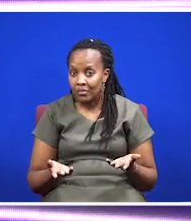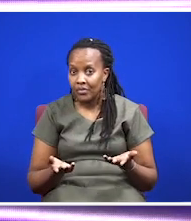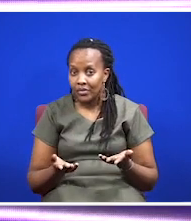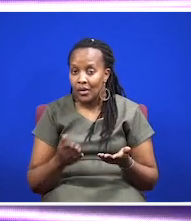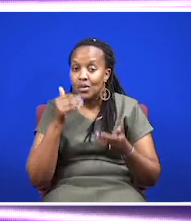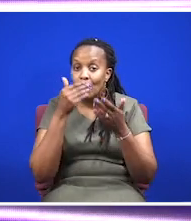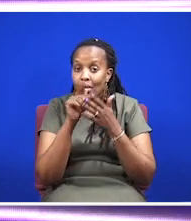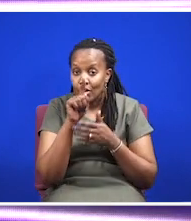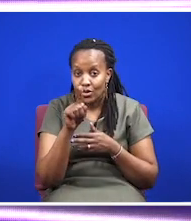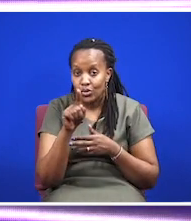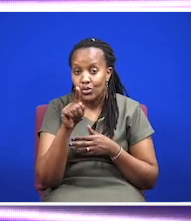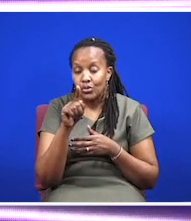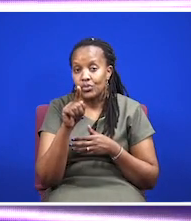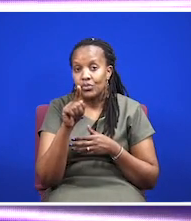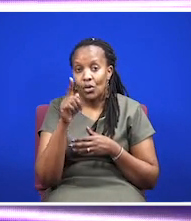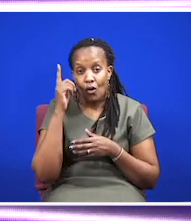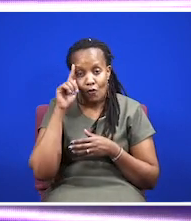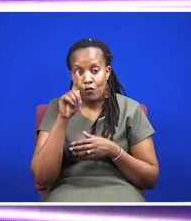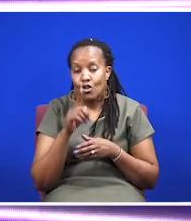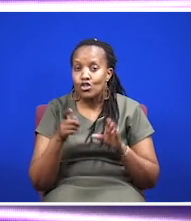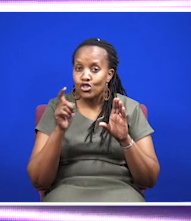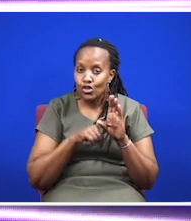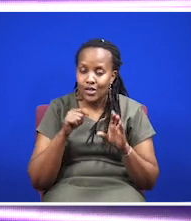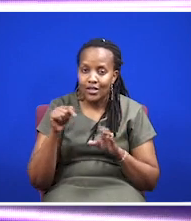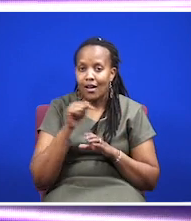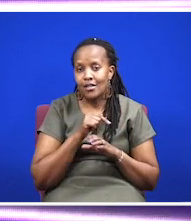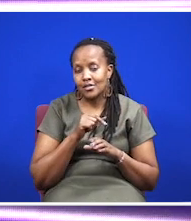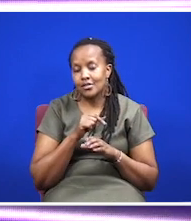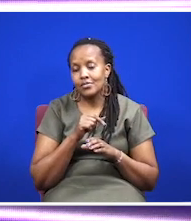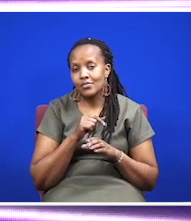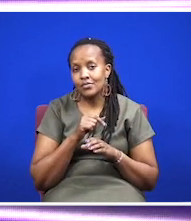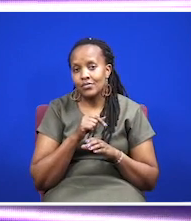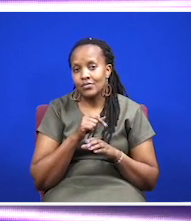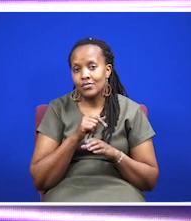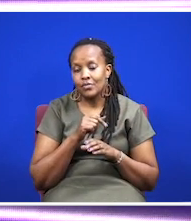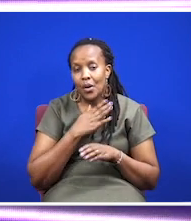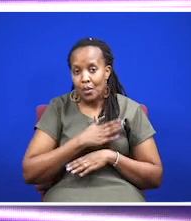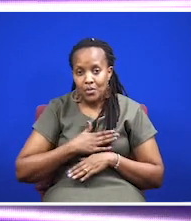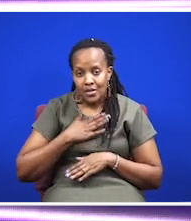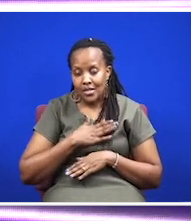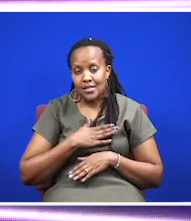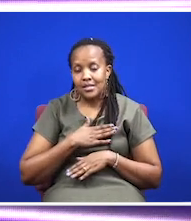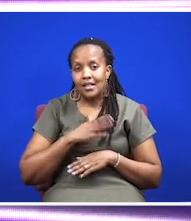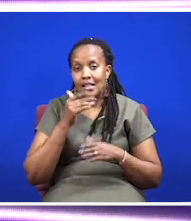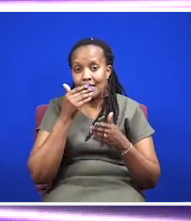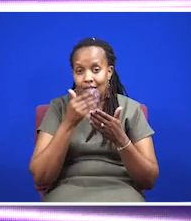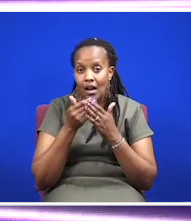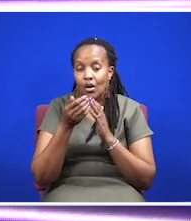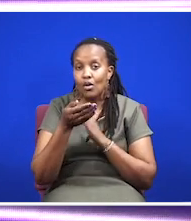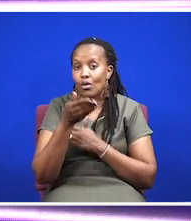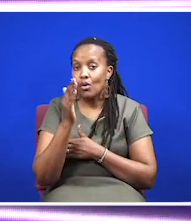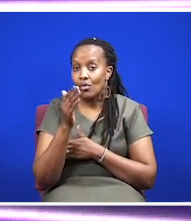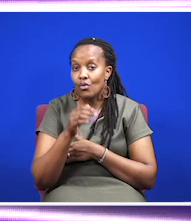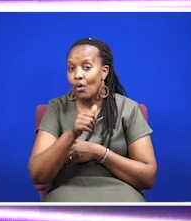Broadcast Service. And we ask you to join us in thanking God for the others